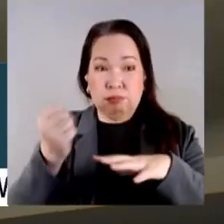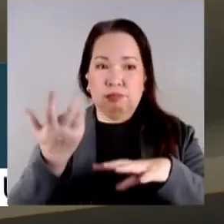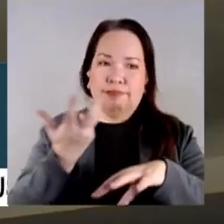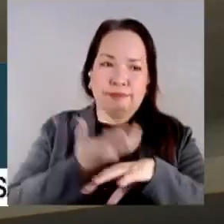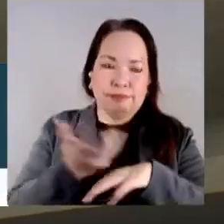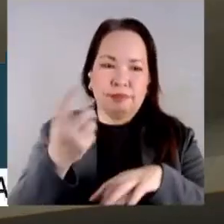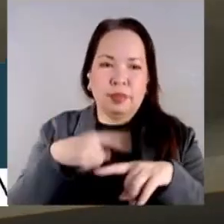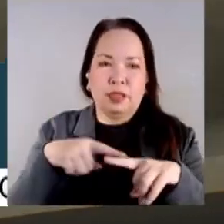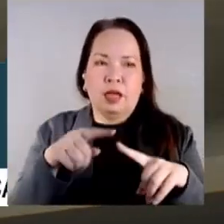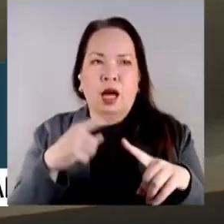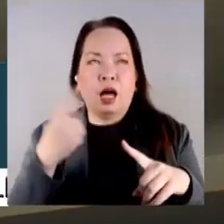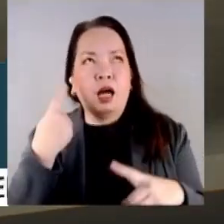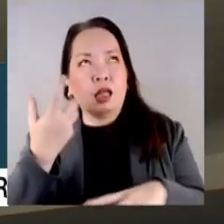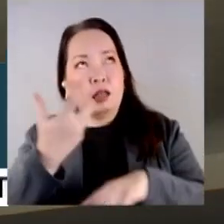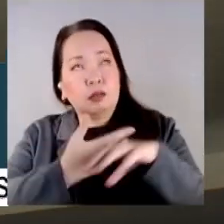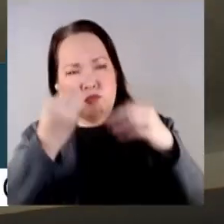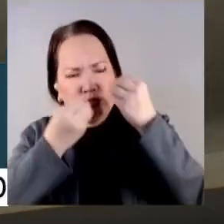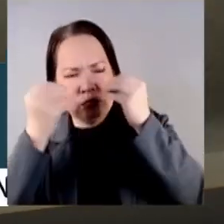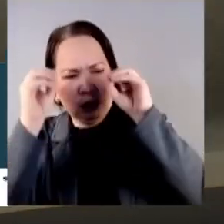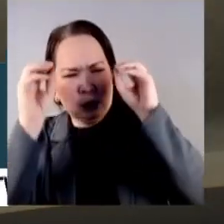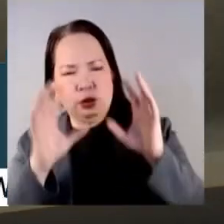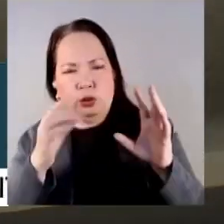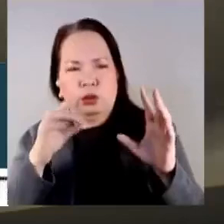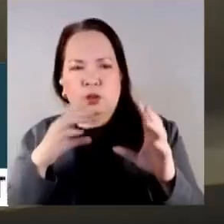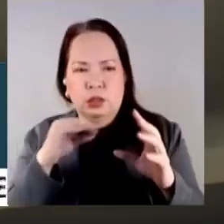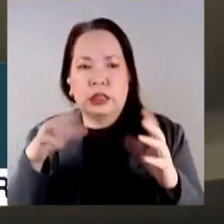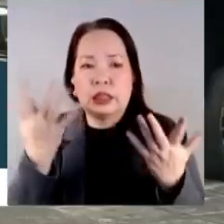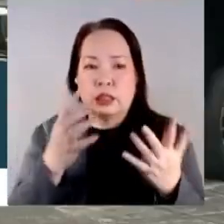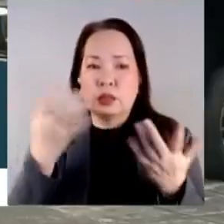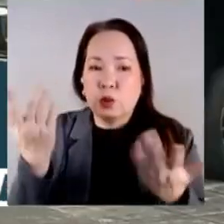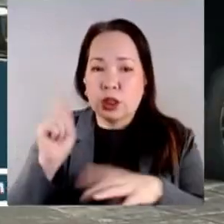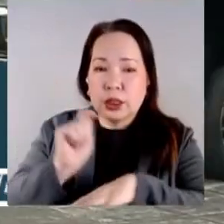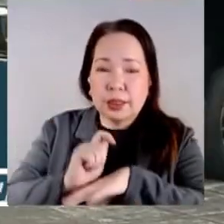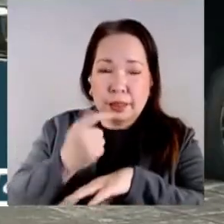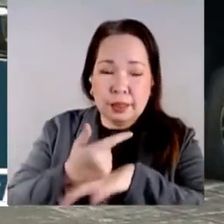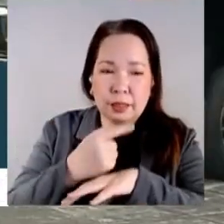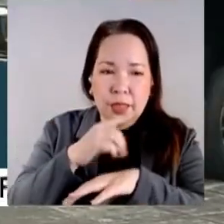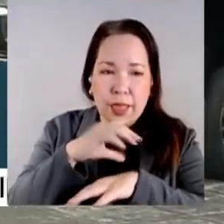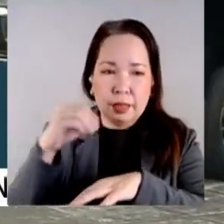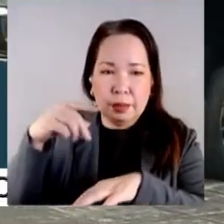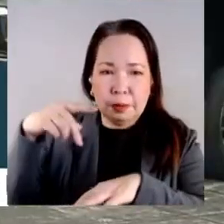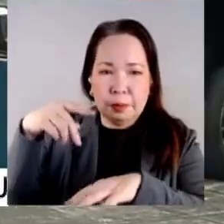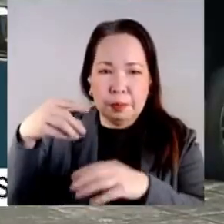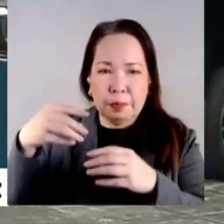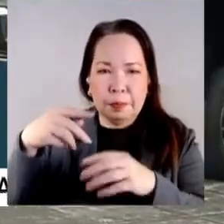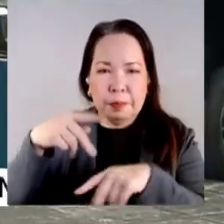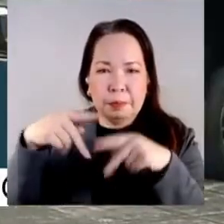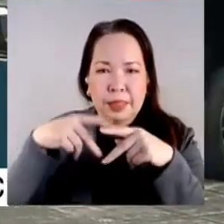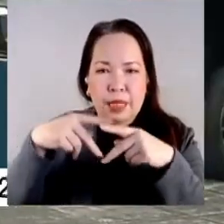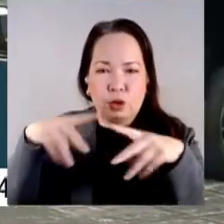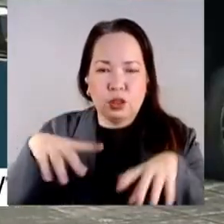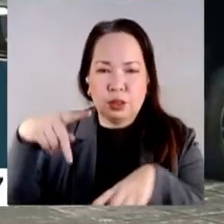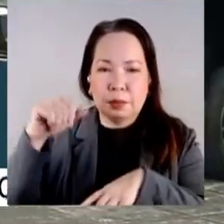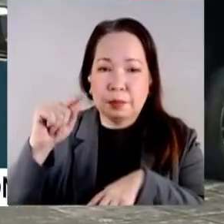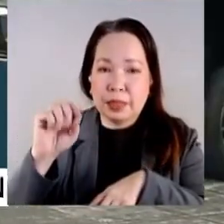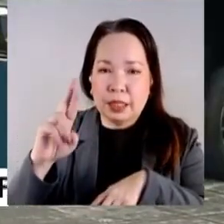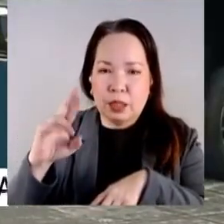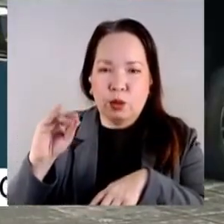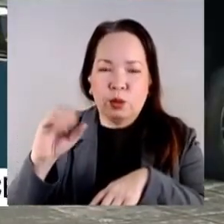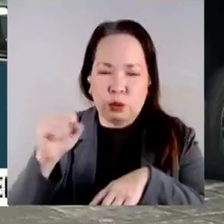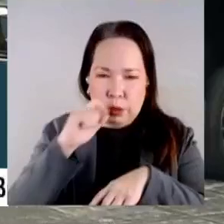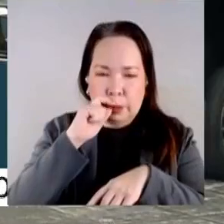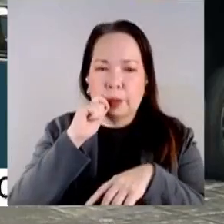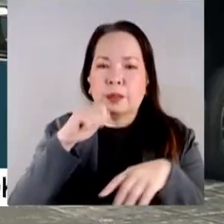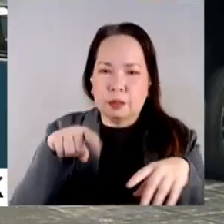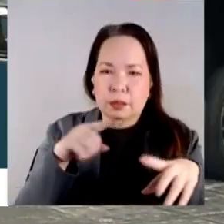DepEd Division of Taguig City and Pateros. Director Wilfredo Cabral also encouraged Quintia, who heads the Curriculum